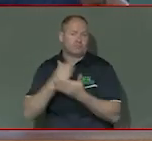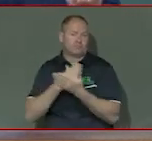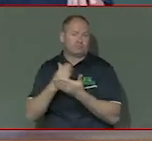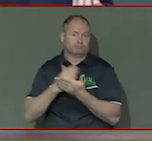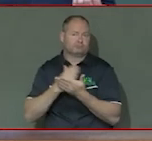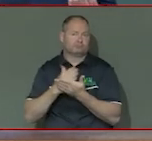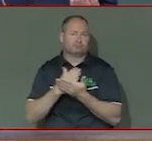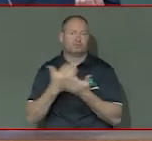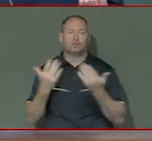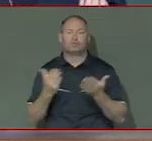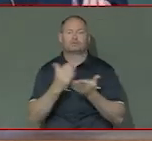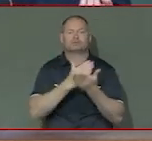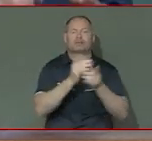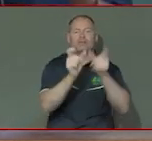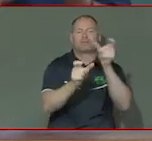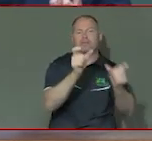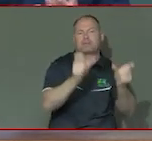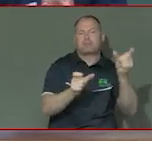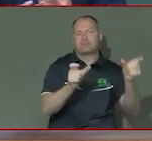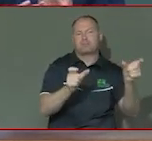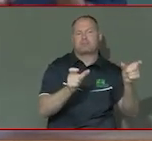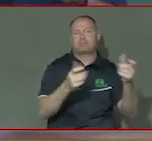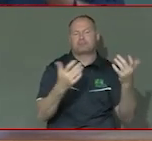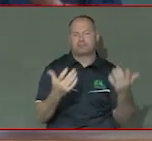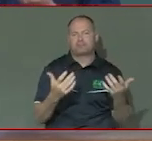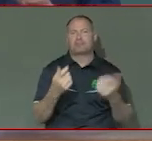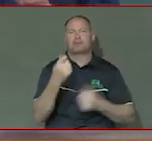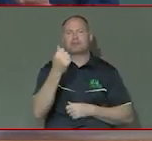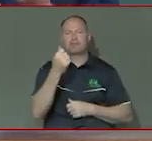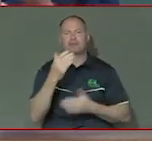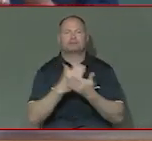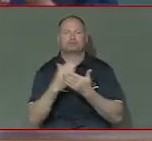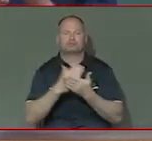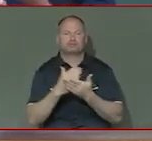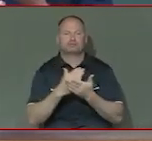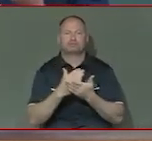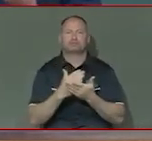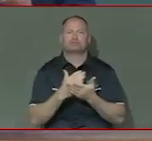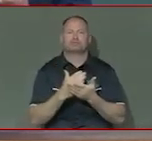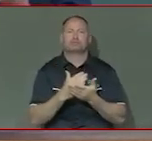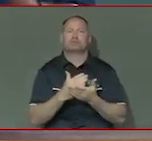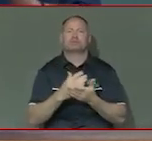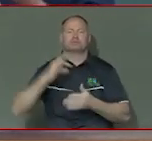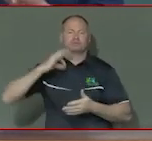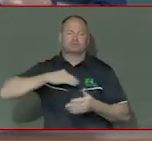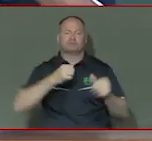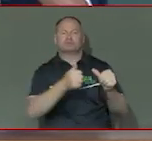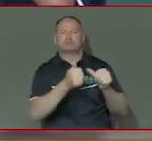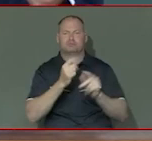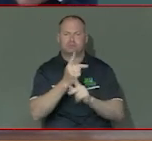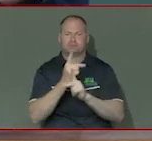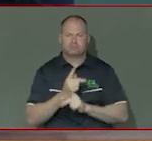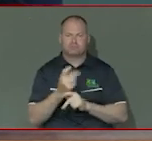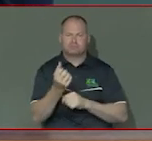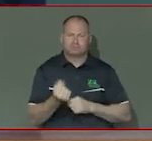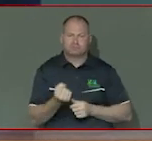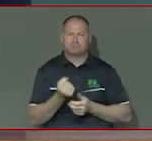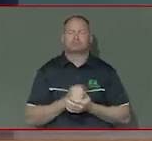or shareholder's equity? Share capital and retained income. All right.